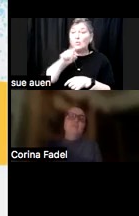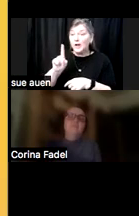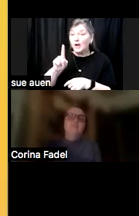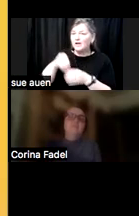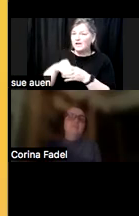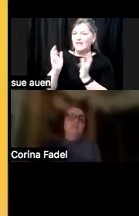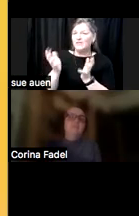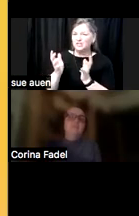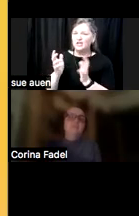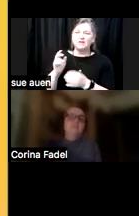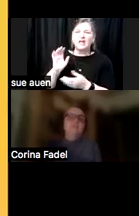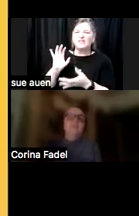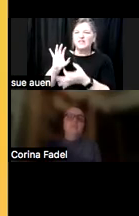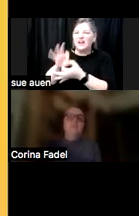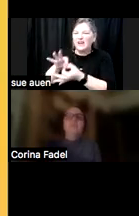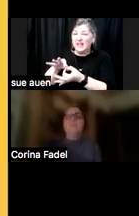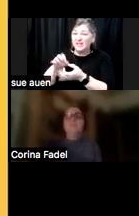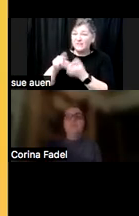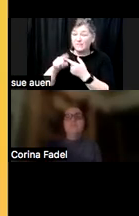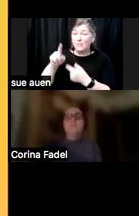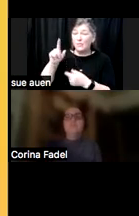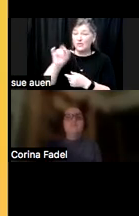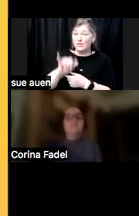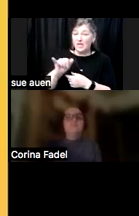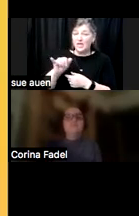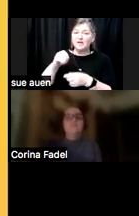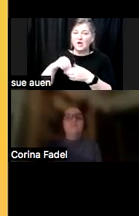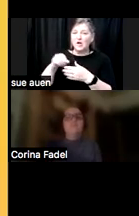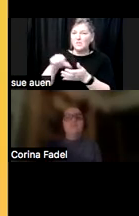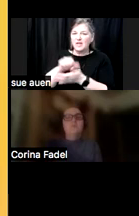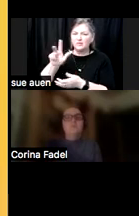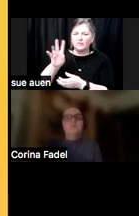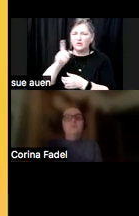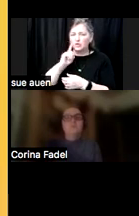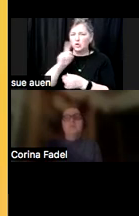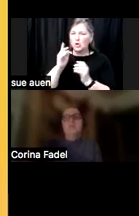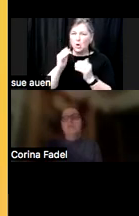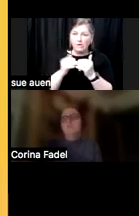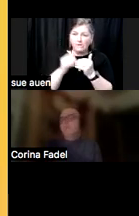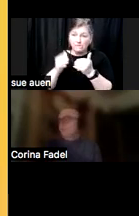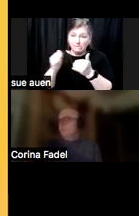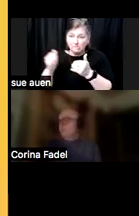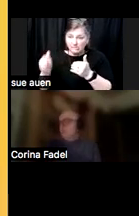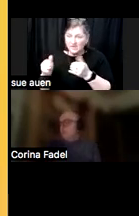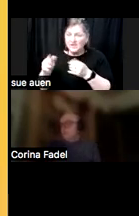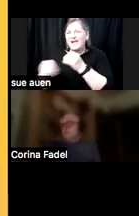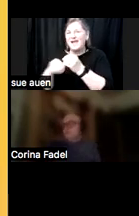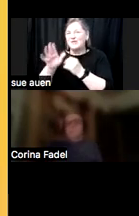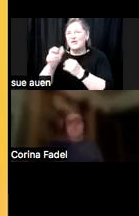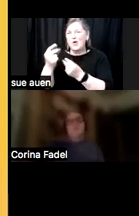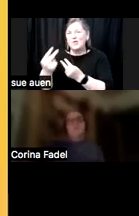the link for the slide with the page 34. So you just go a bit further from that to add in your own